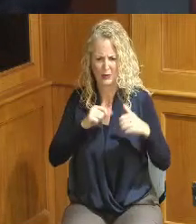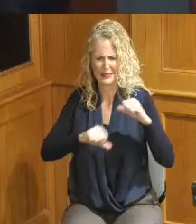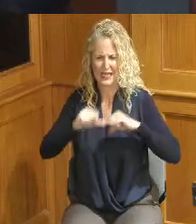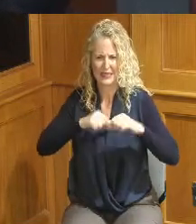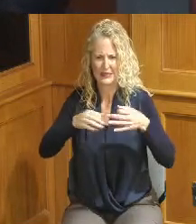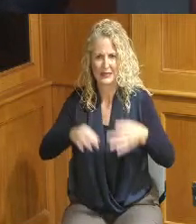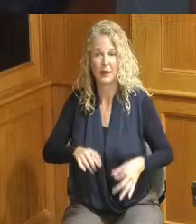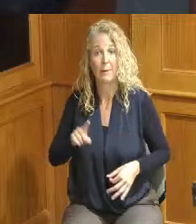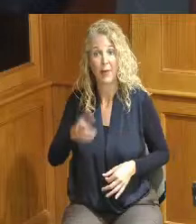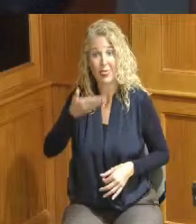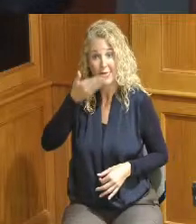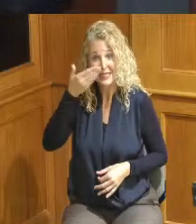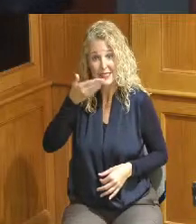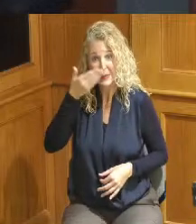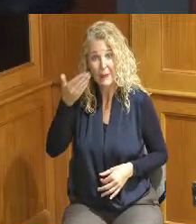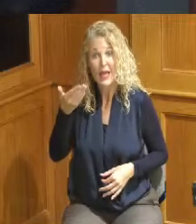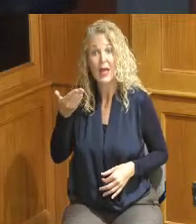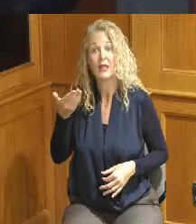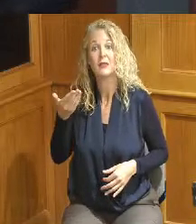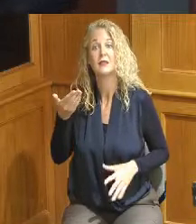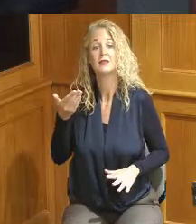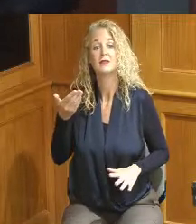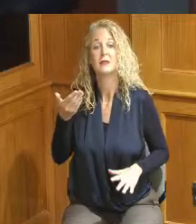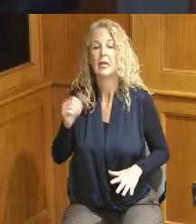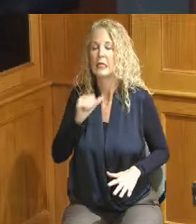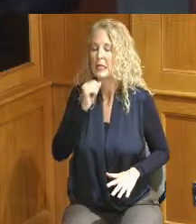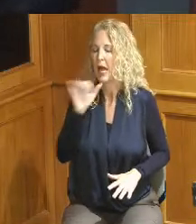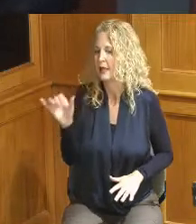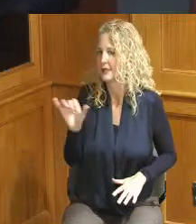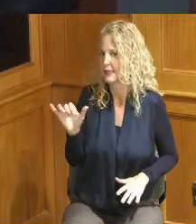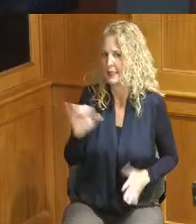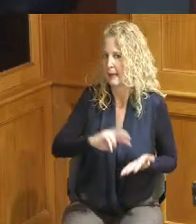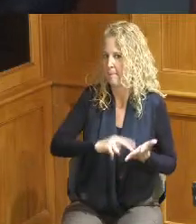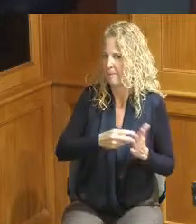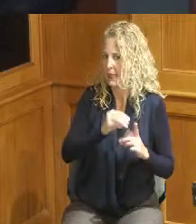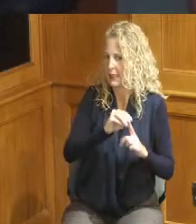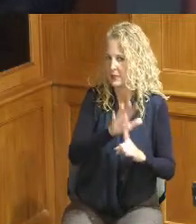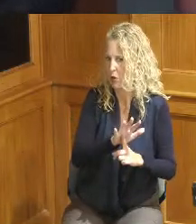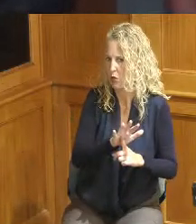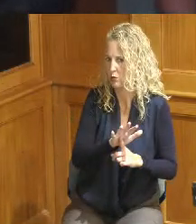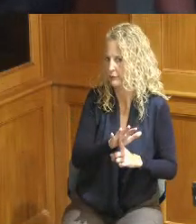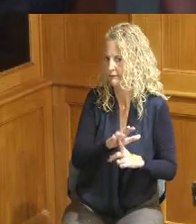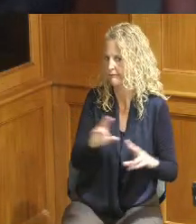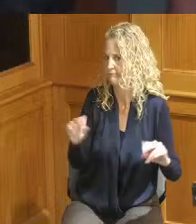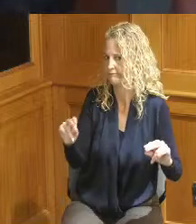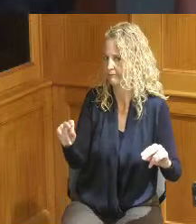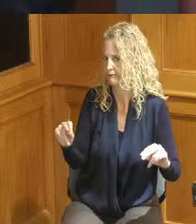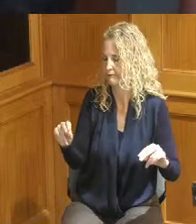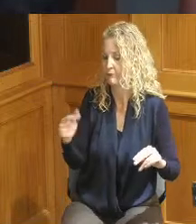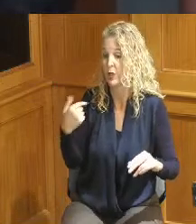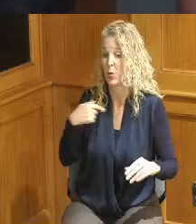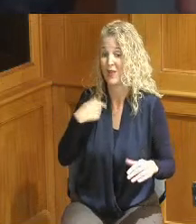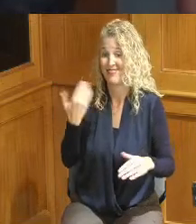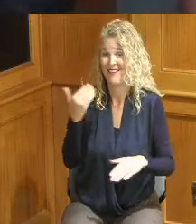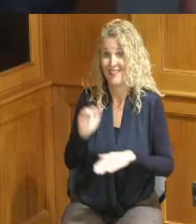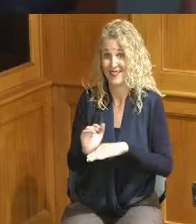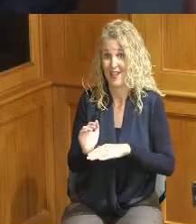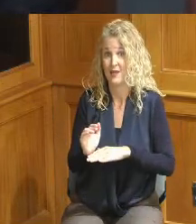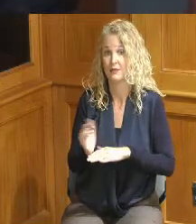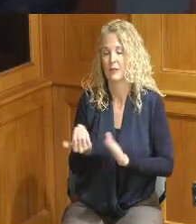And the smell doesn't necessarily mean that you've been exposed to any chemical. And as we explained last